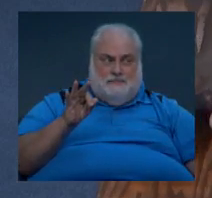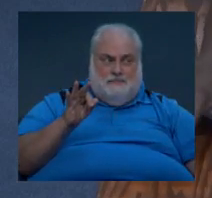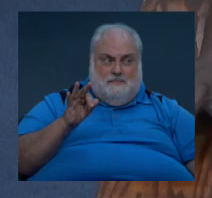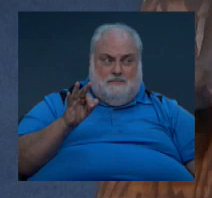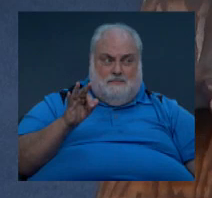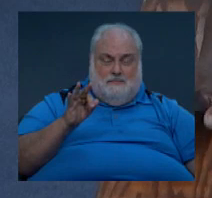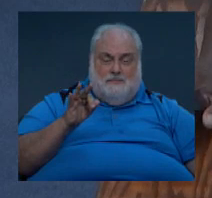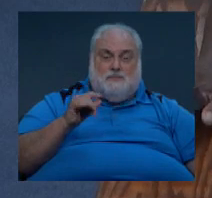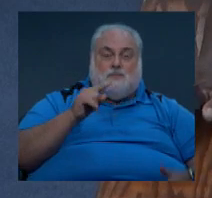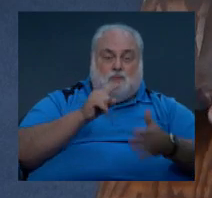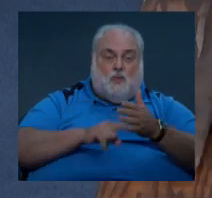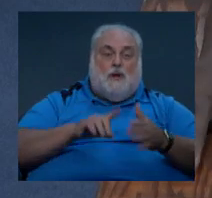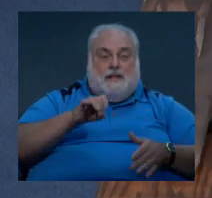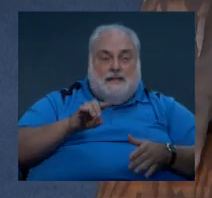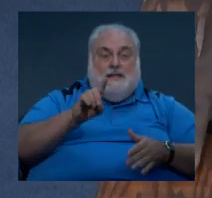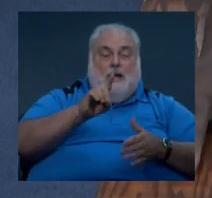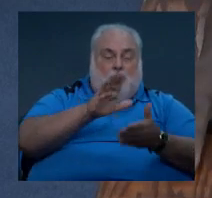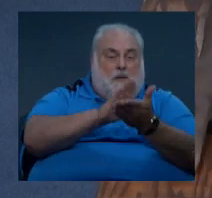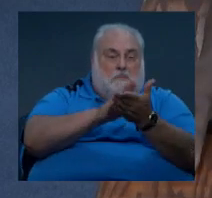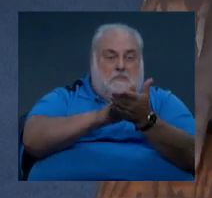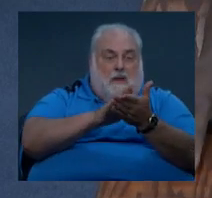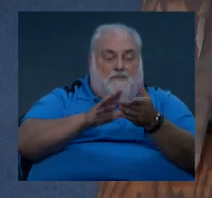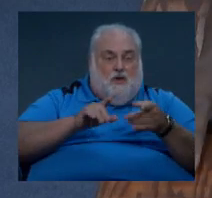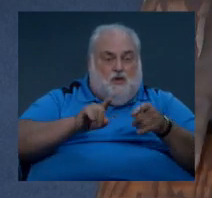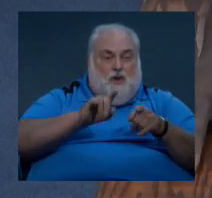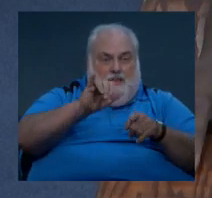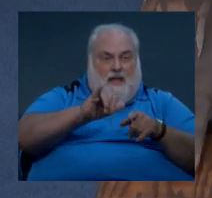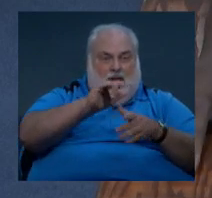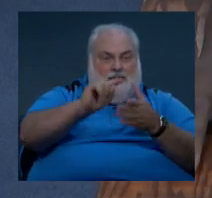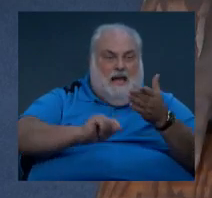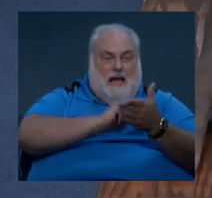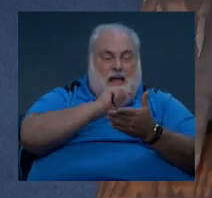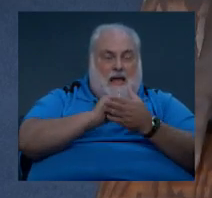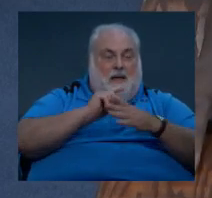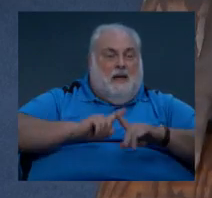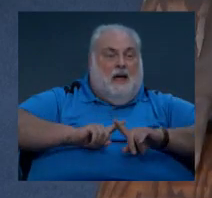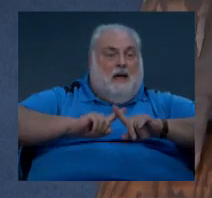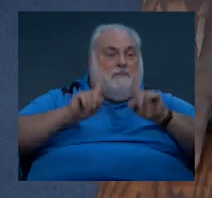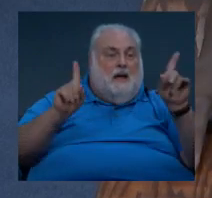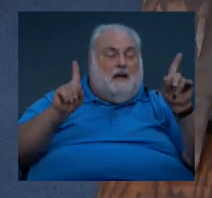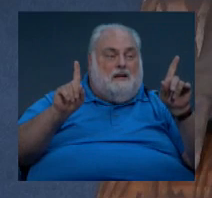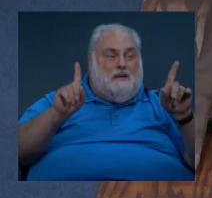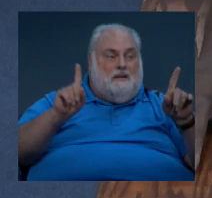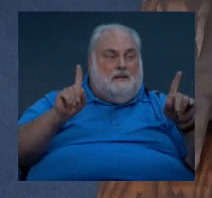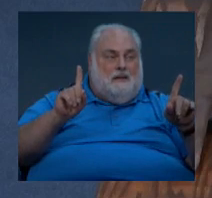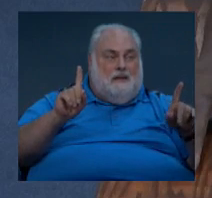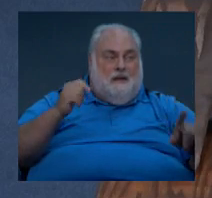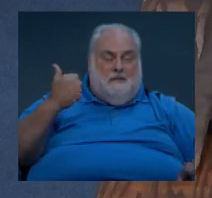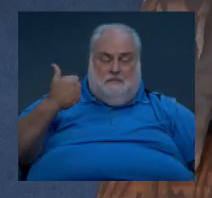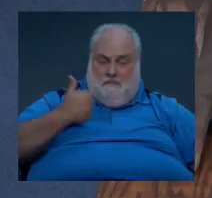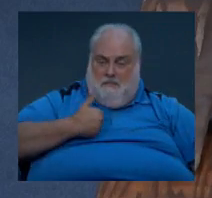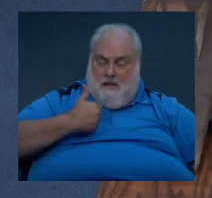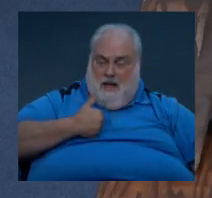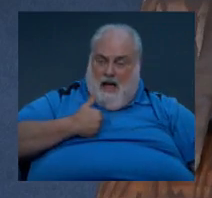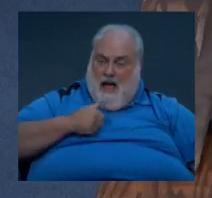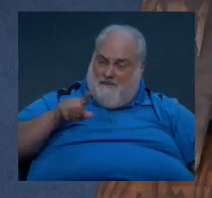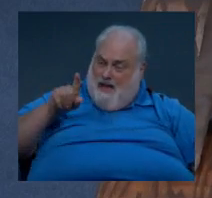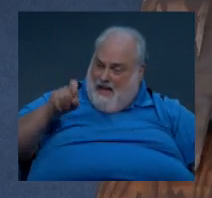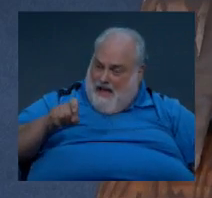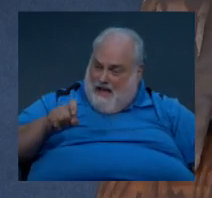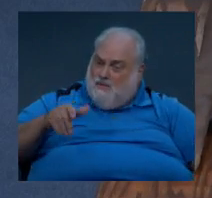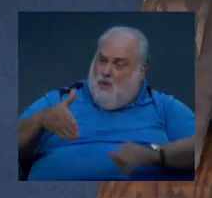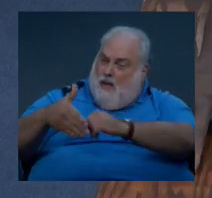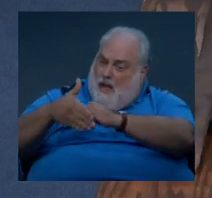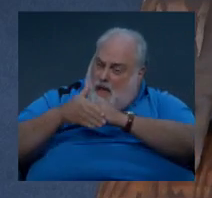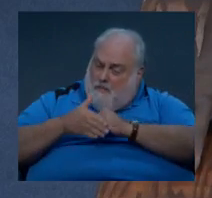that's what she did then. We could commend her for doing this. But I have personally asked Ms. Smith to help